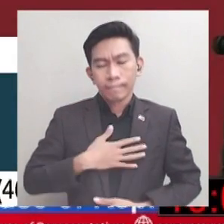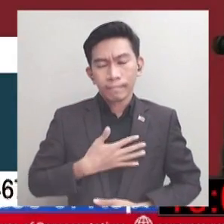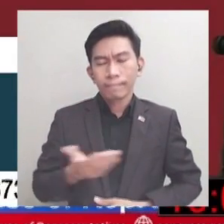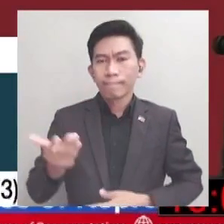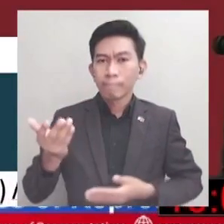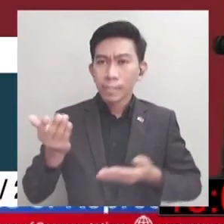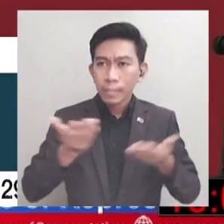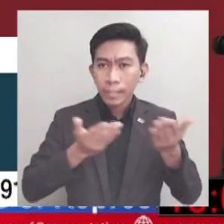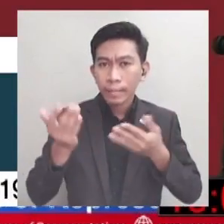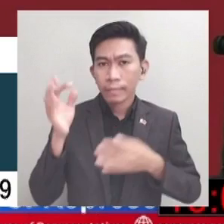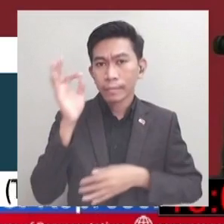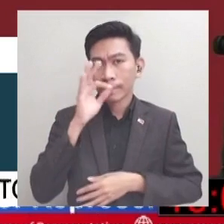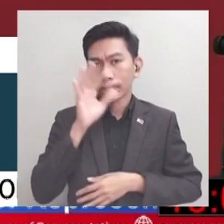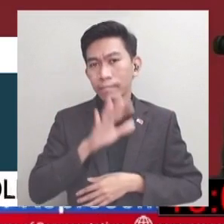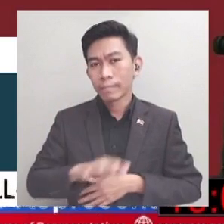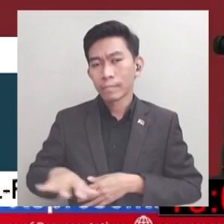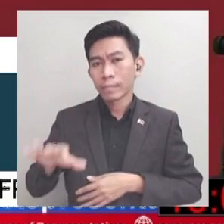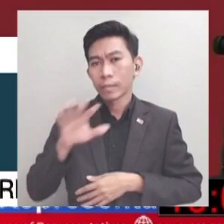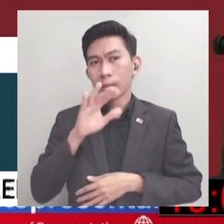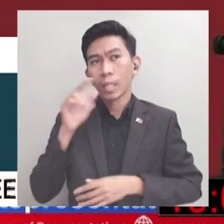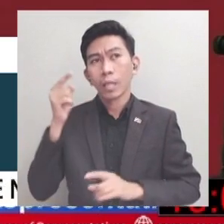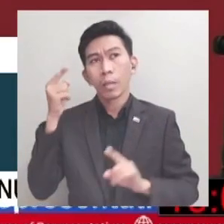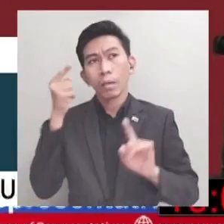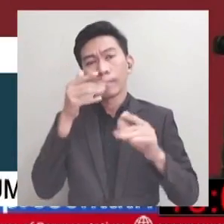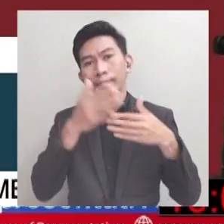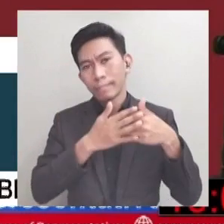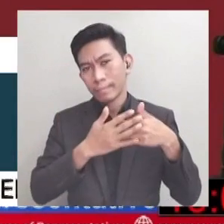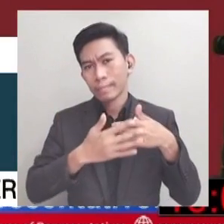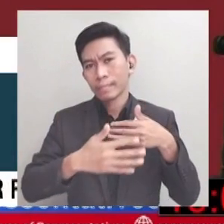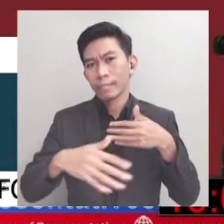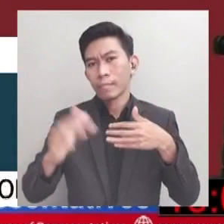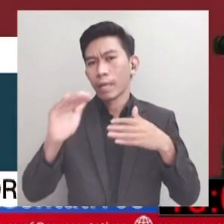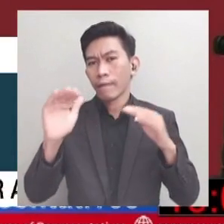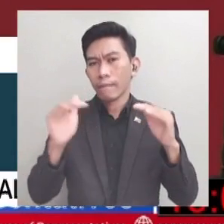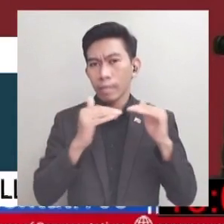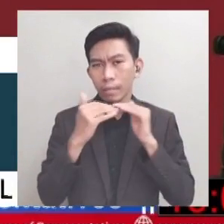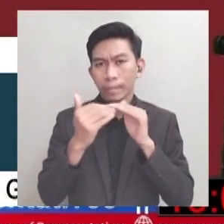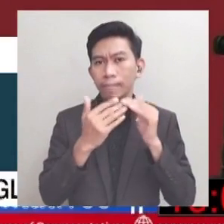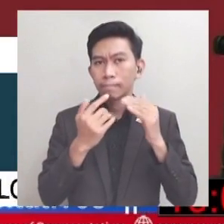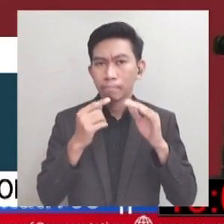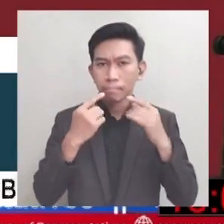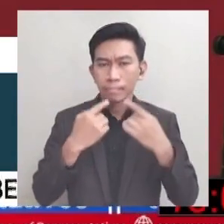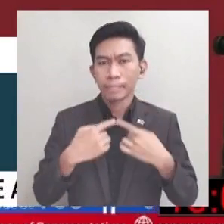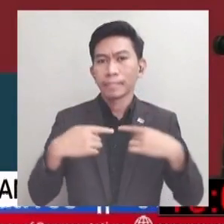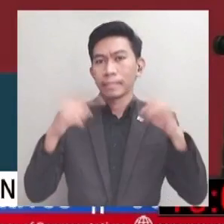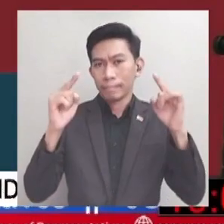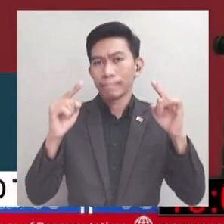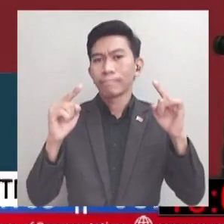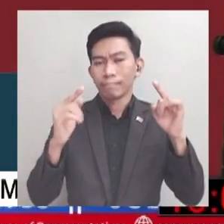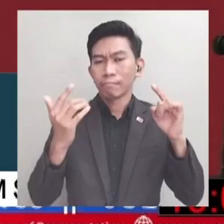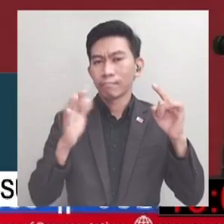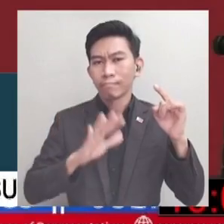just, prosperous, and equitable society for our people.